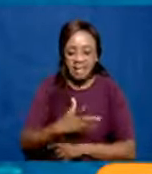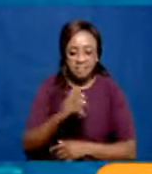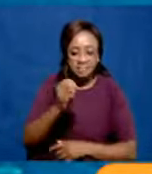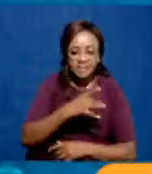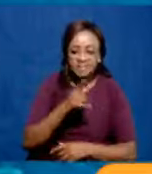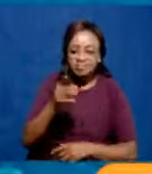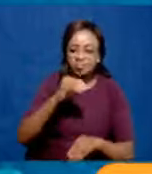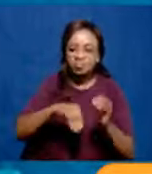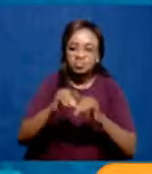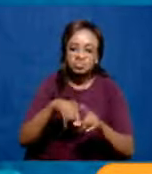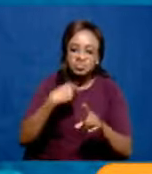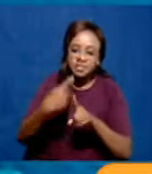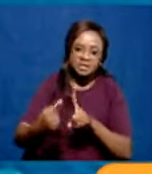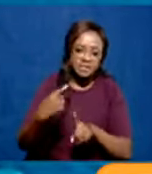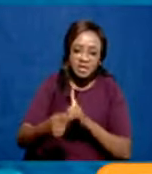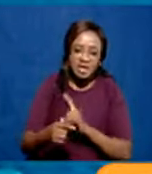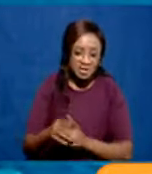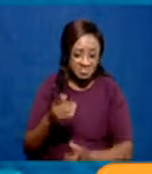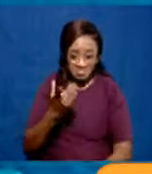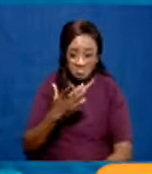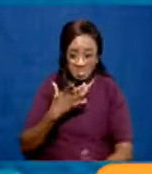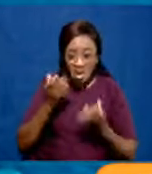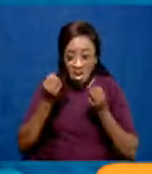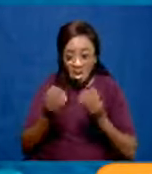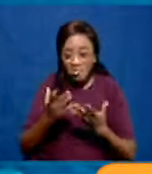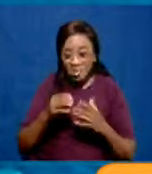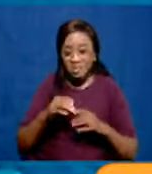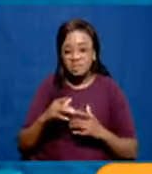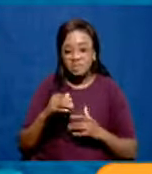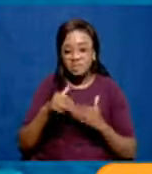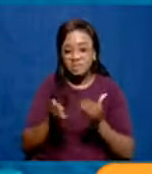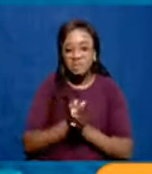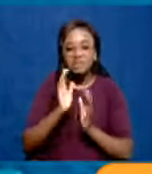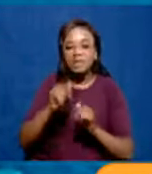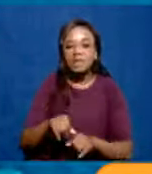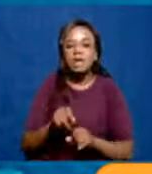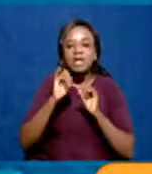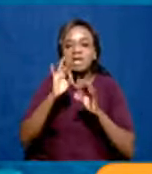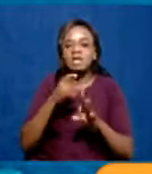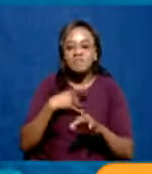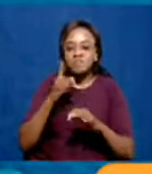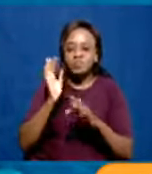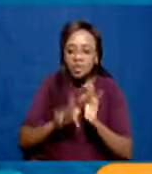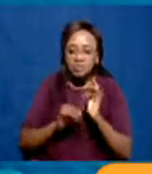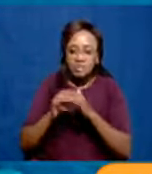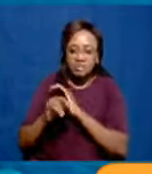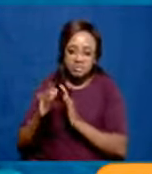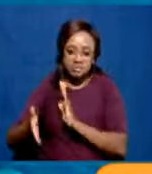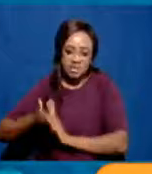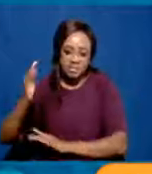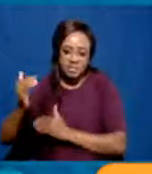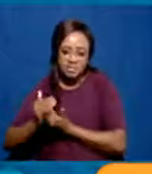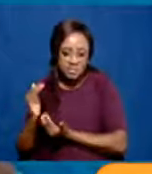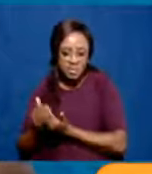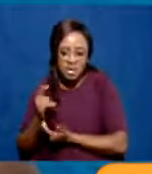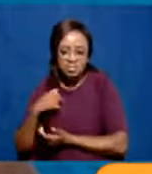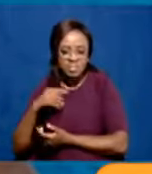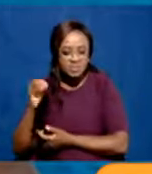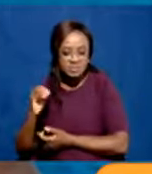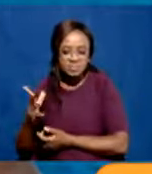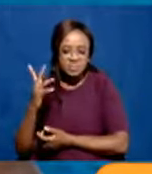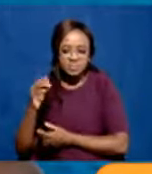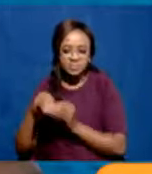many families will be able to contribute in that framework? And if you can't contribute, you can't even access the emergency care. And again, in the regulation, the